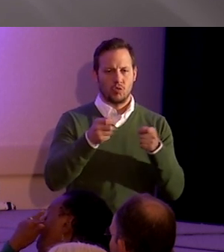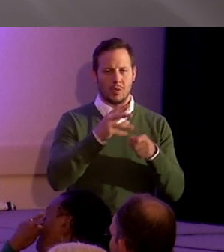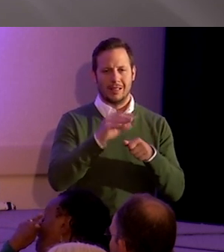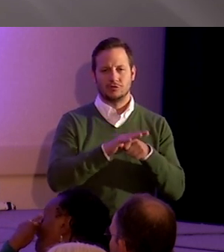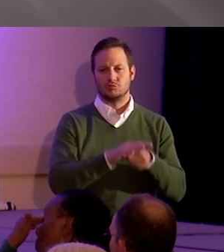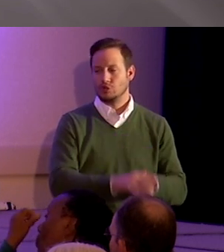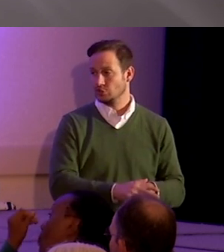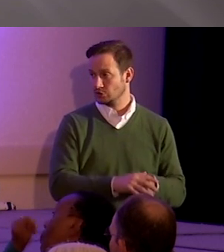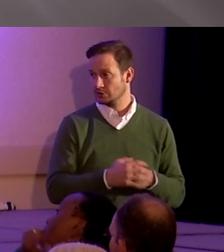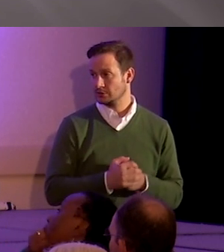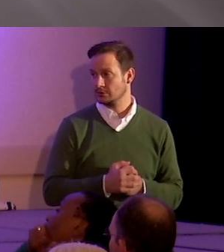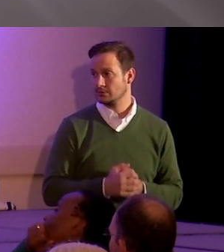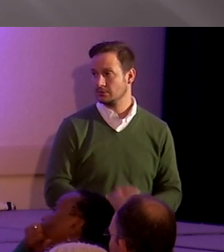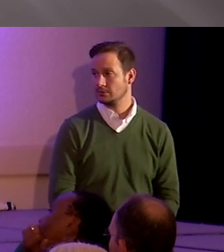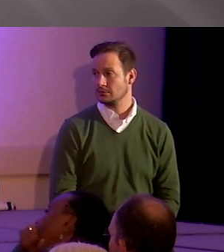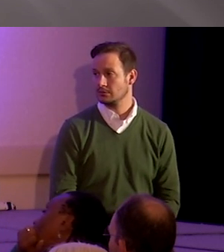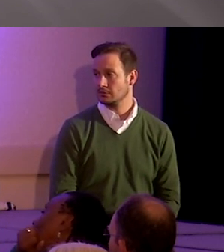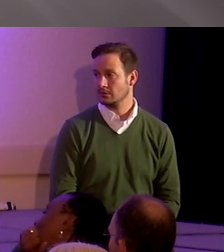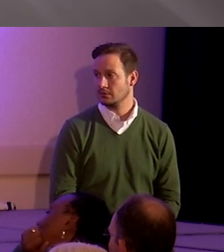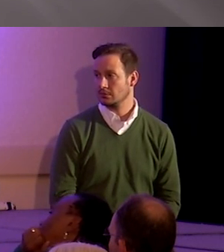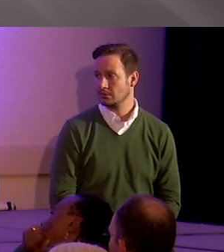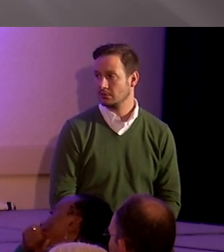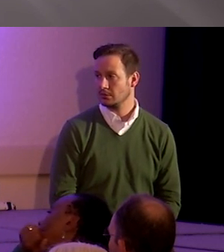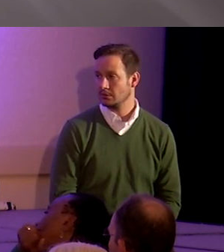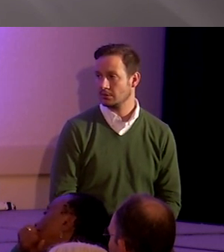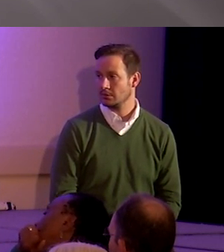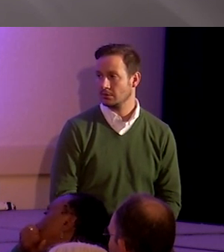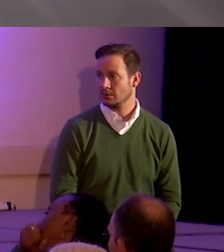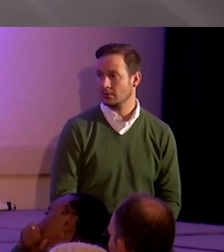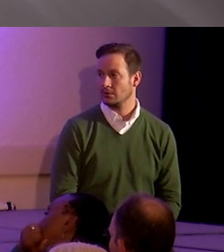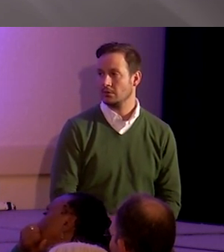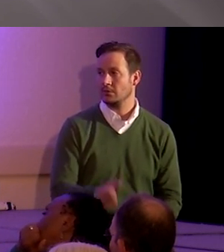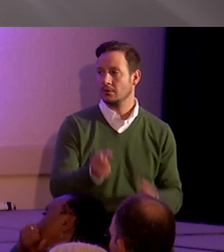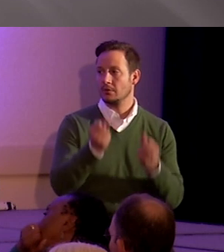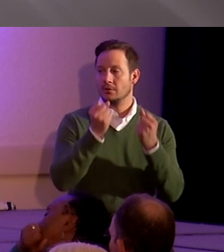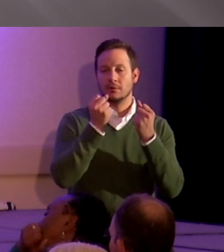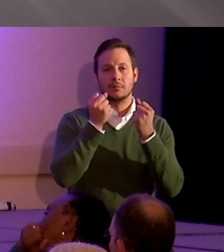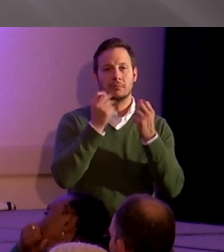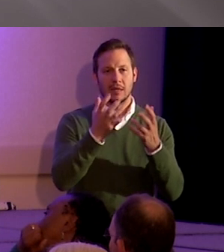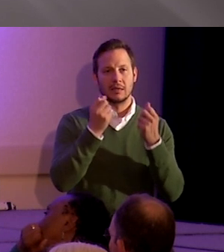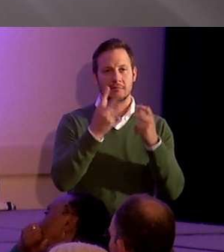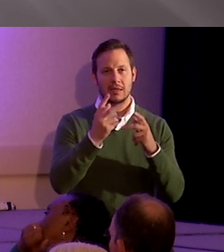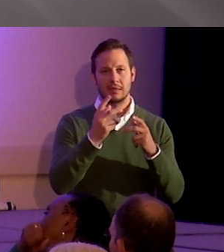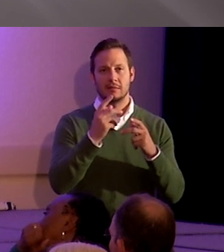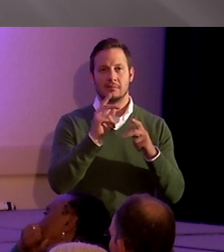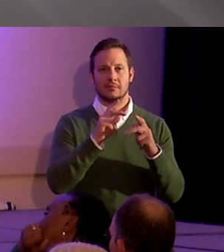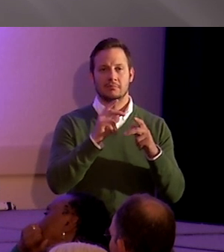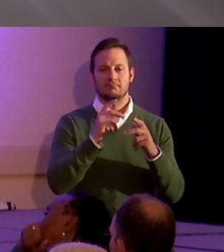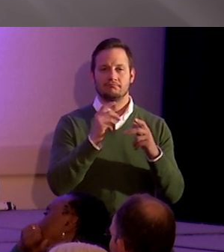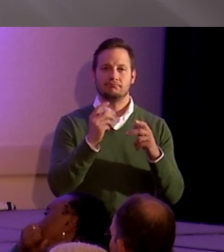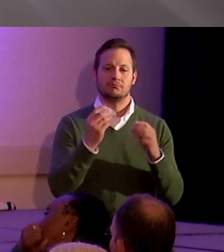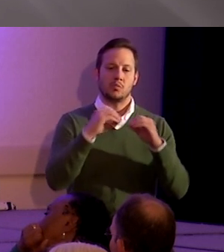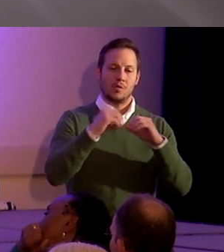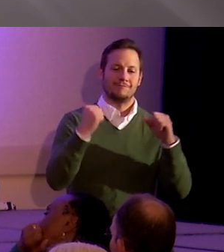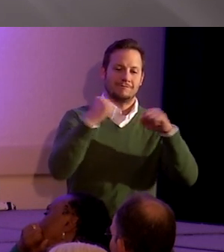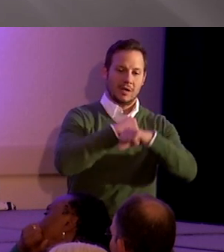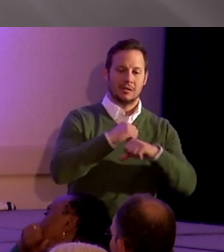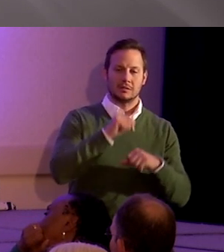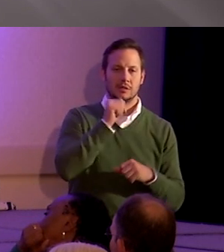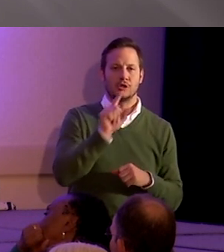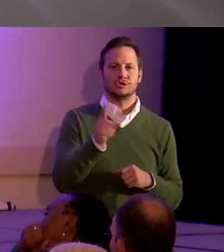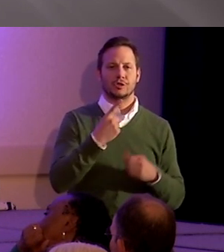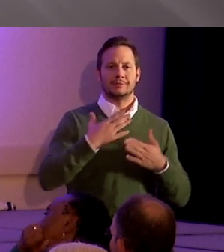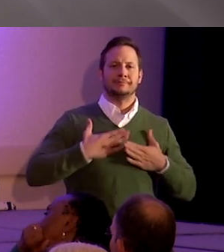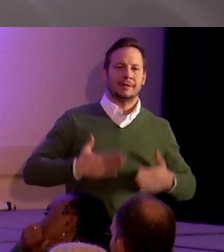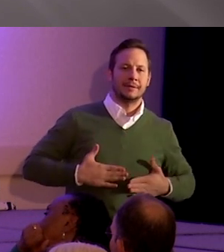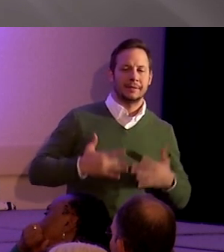suppression. There are those who will say there are many more important fights for justice other than nudity. That's something some